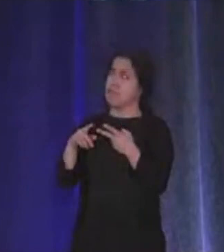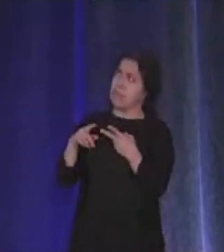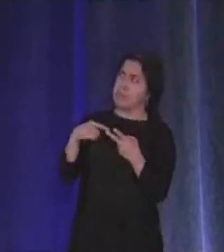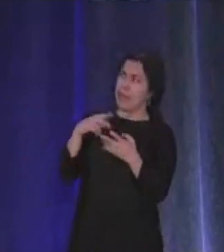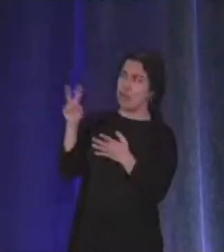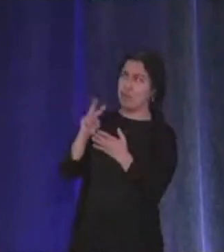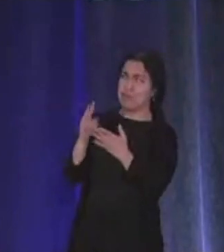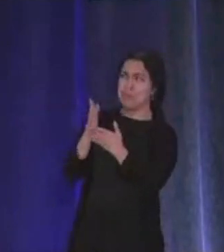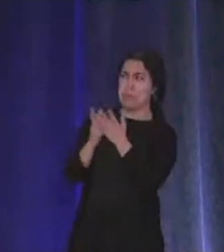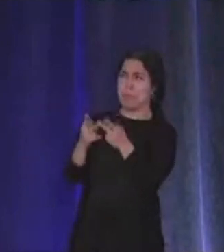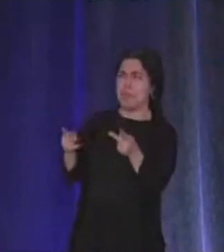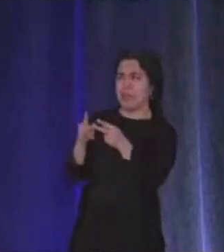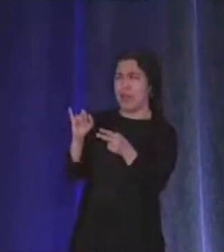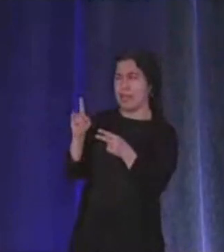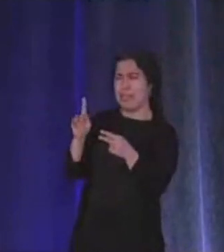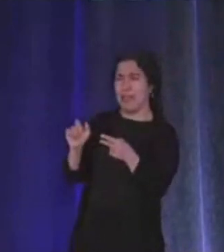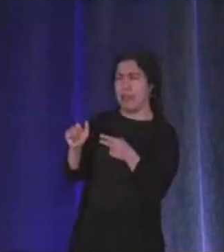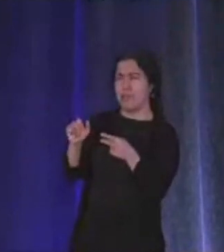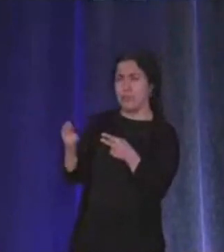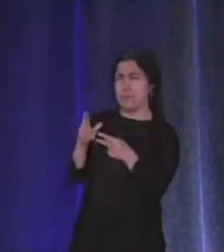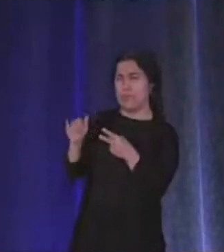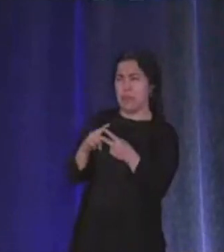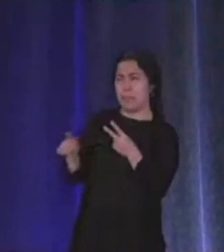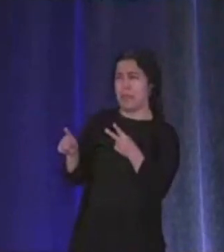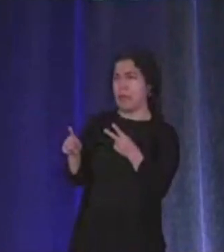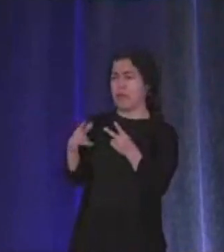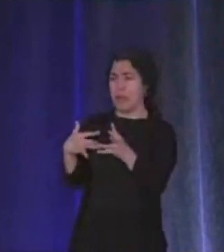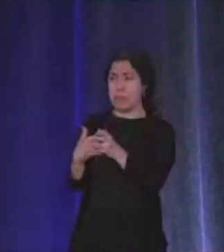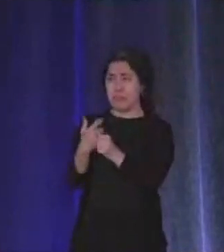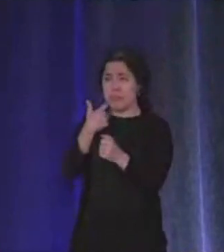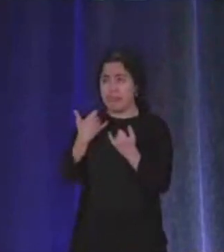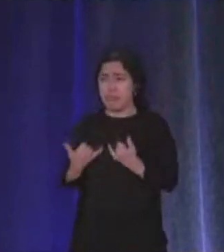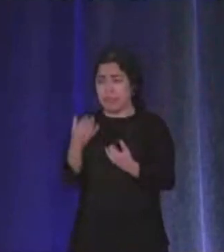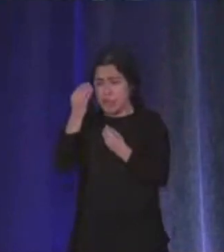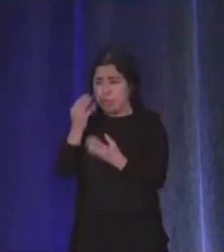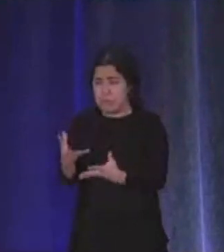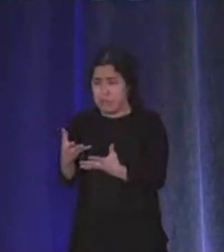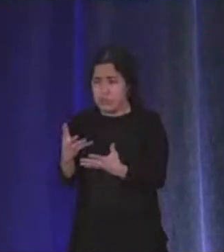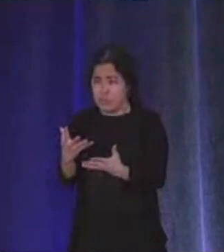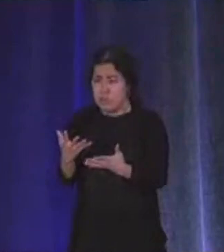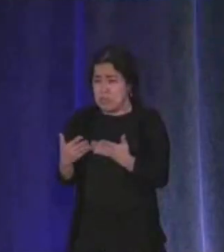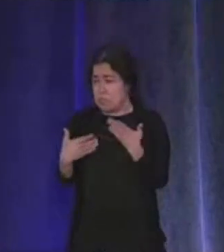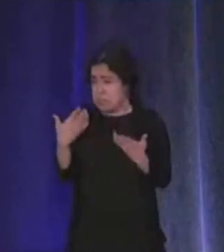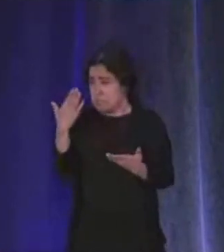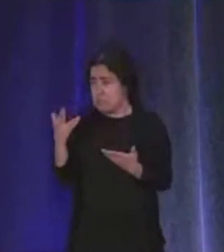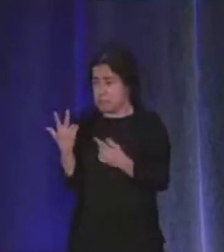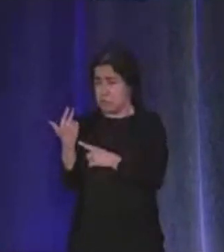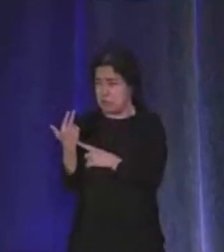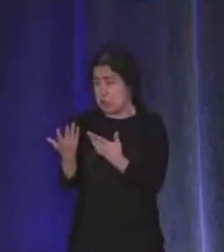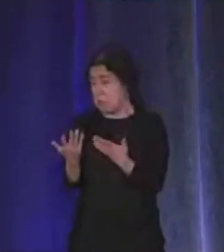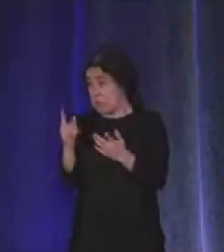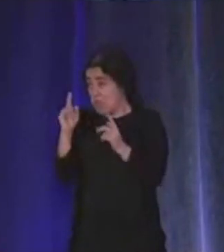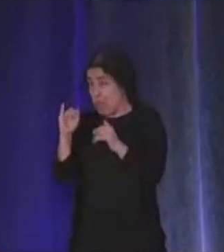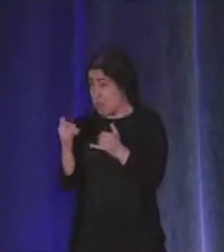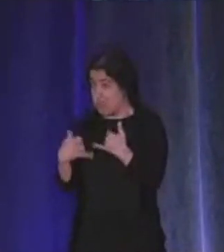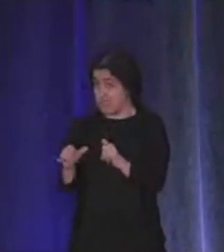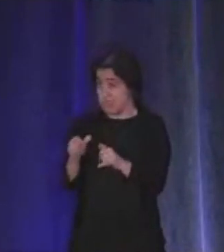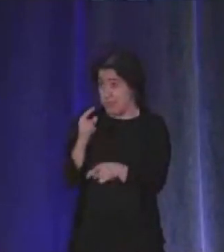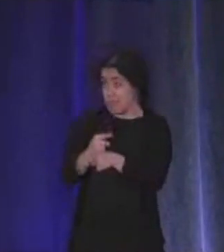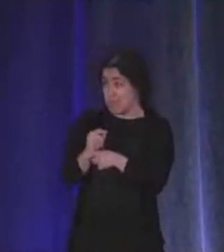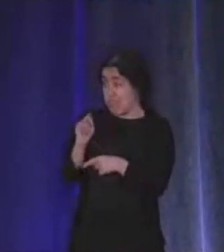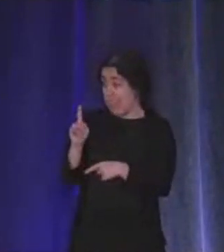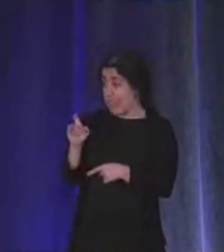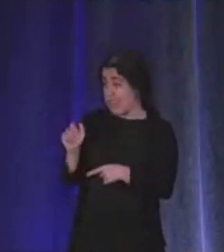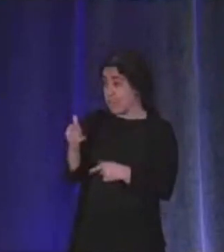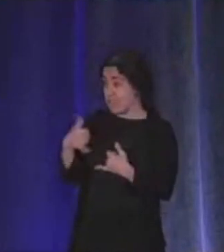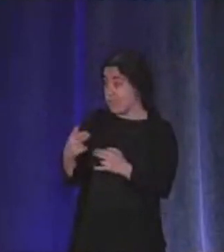does. However, I couldn't find anything more updated than like maybe a couple of years ago, 3 years ago. So hopefully IKEA actually